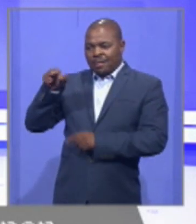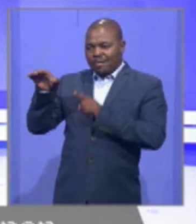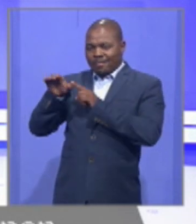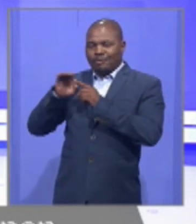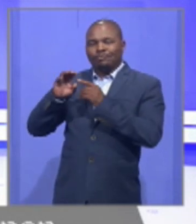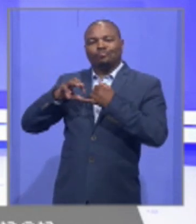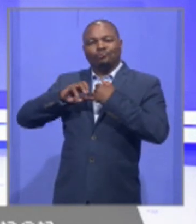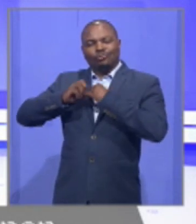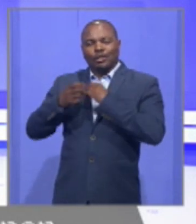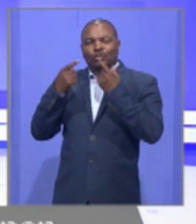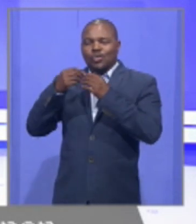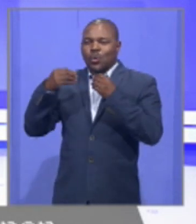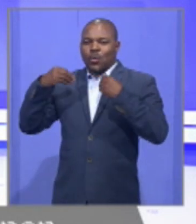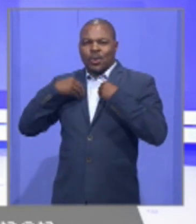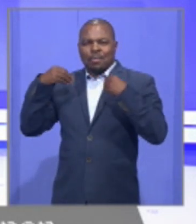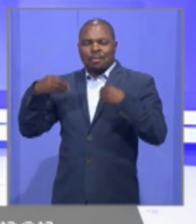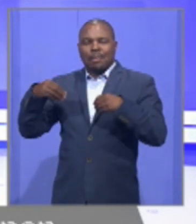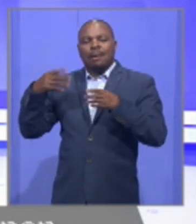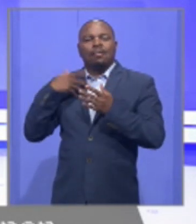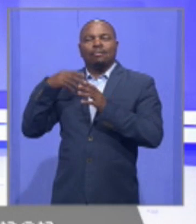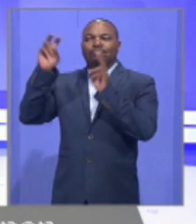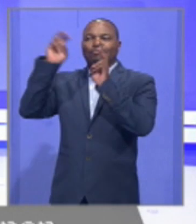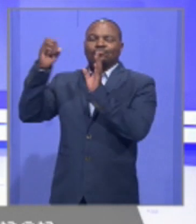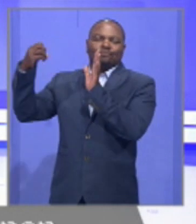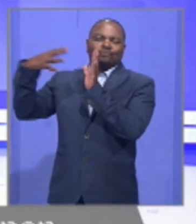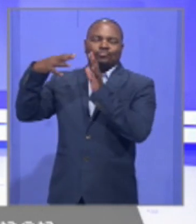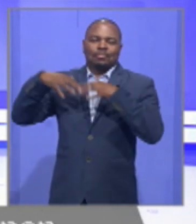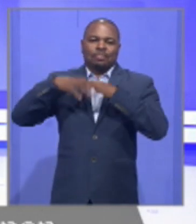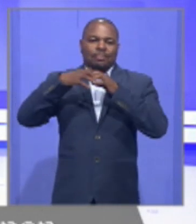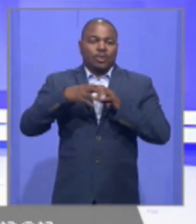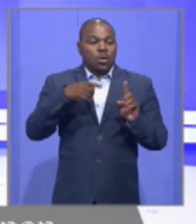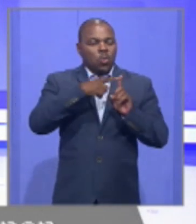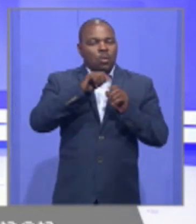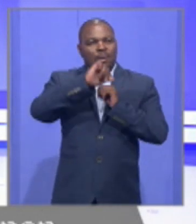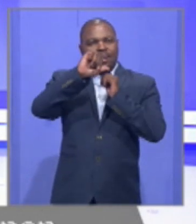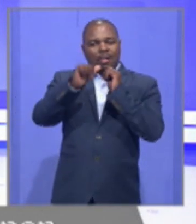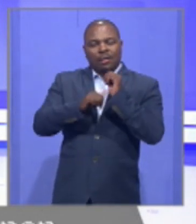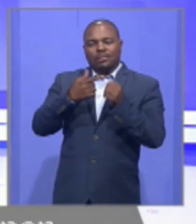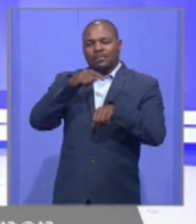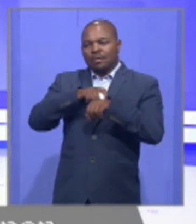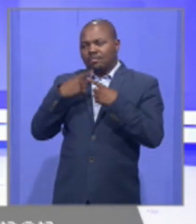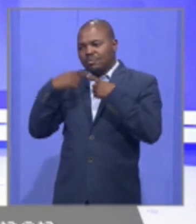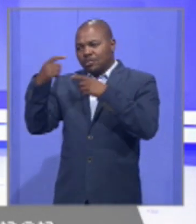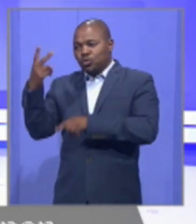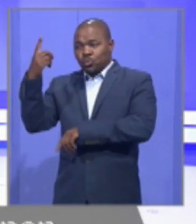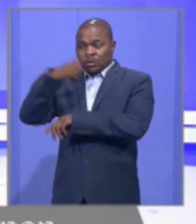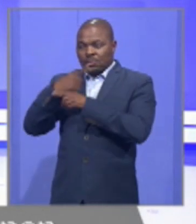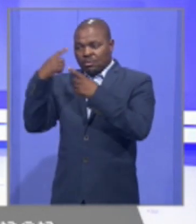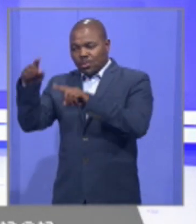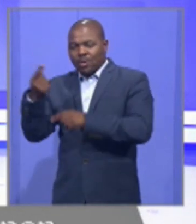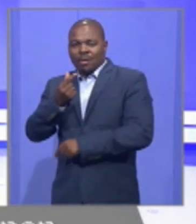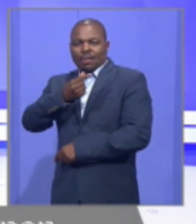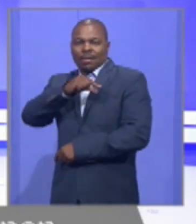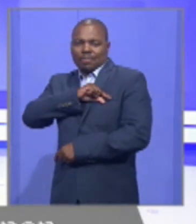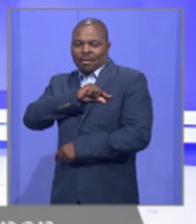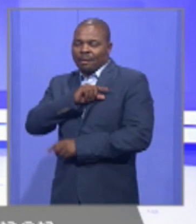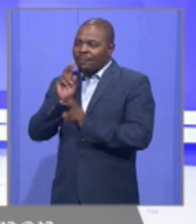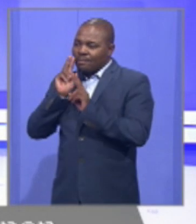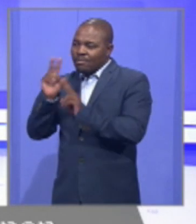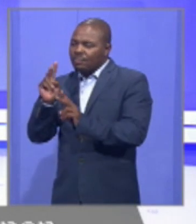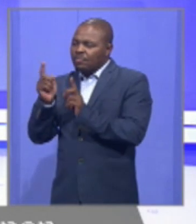wa tlaleletso. Ramokgopa o ne a bua mo legatong la bofelo la leeto la gagwe la malatsi a le mabedi kwa Gqeberha kwa ntseng